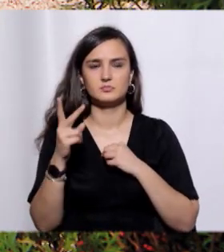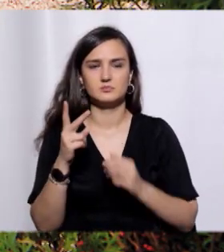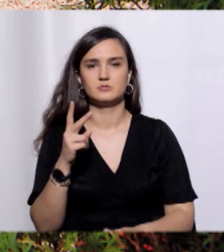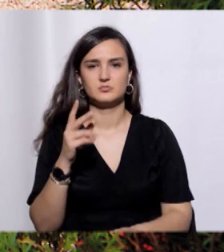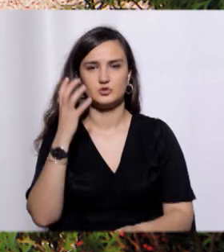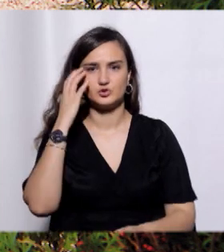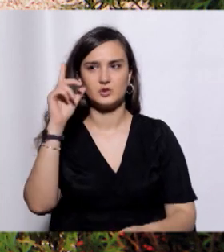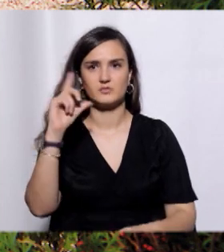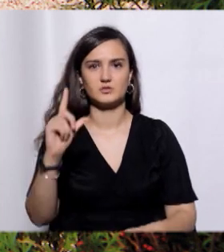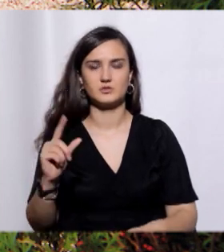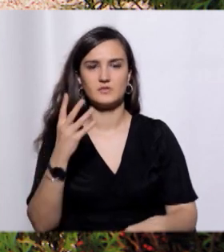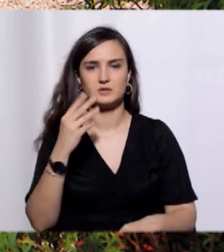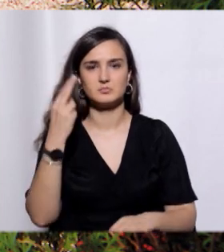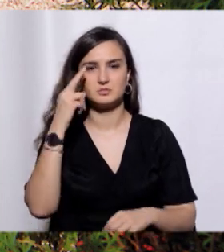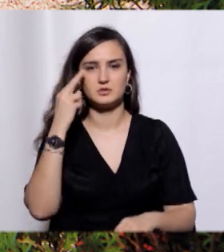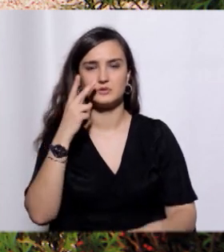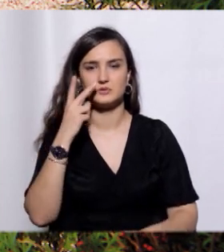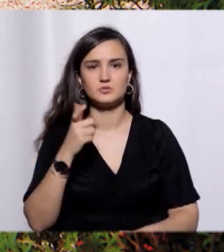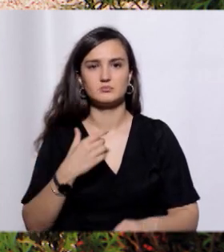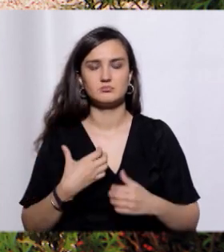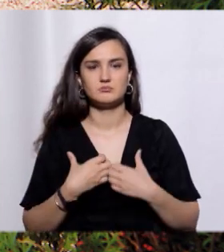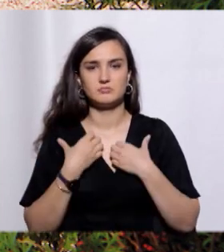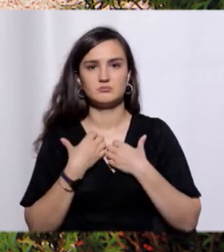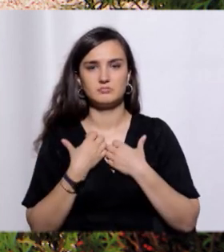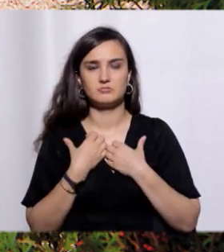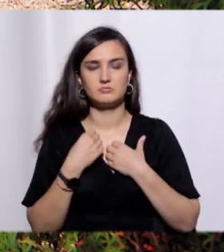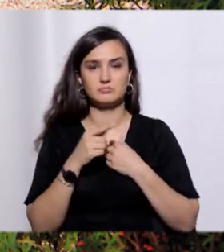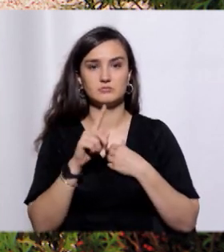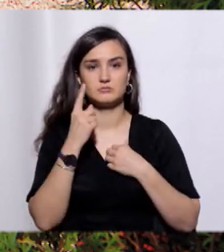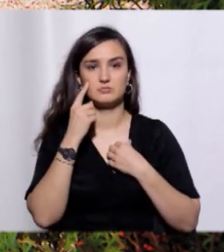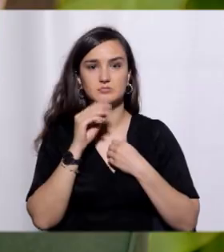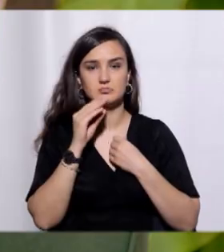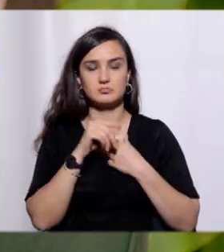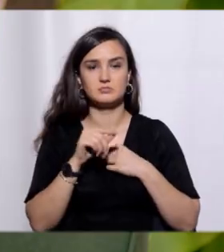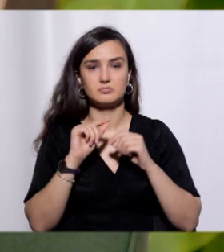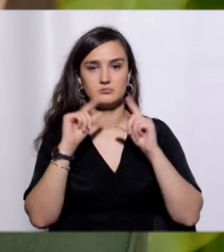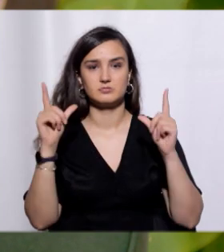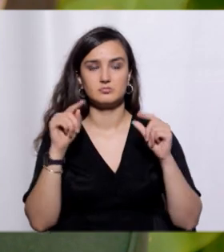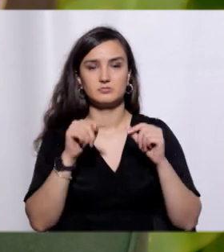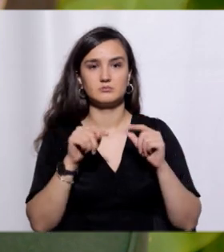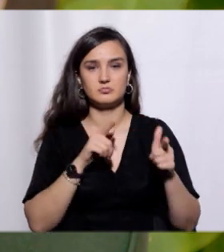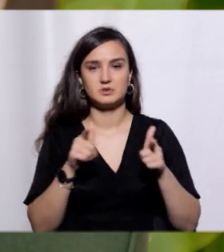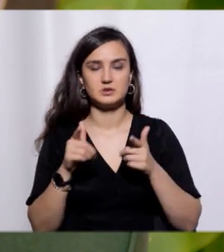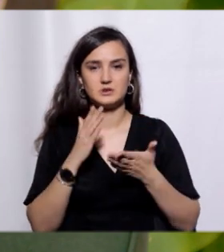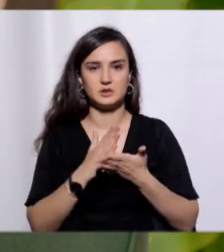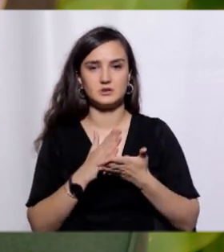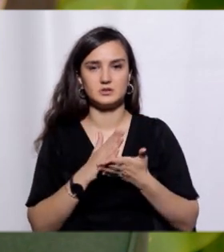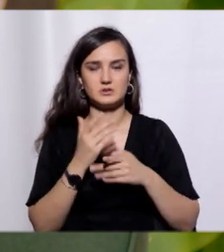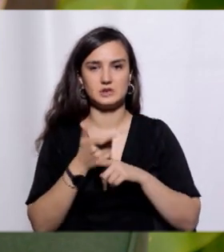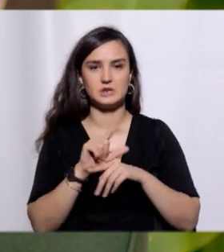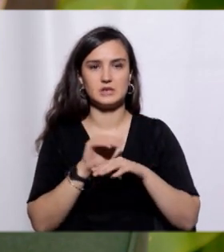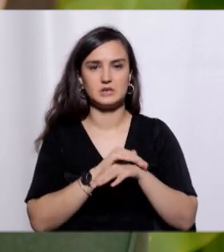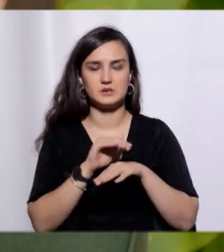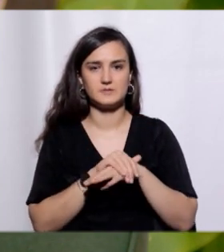ghost of her uncle. She is so frightened that she faints. When she wakes up, she's already with a very